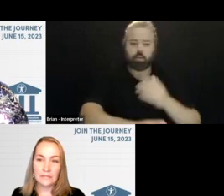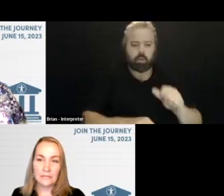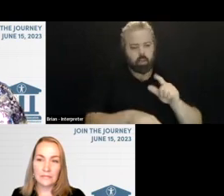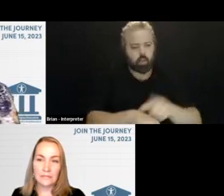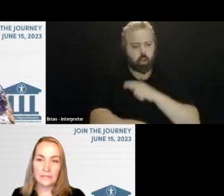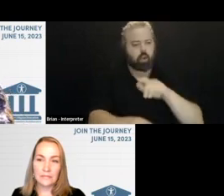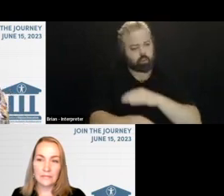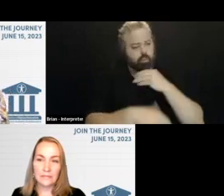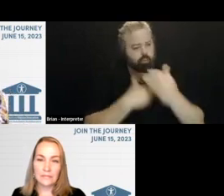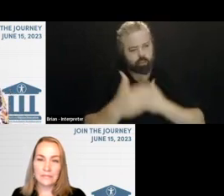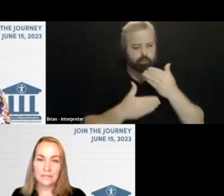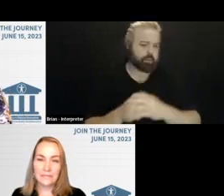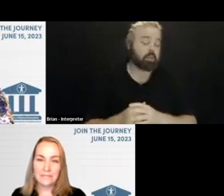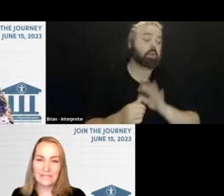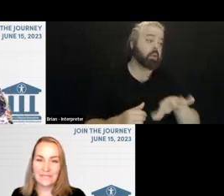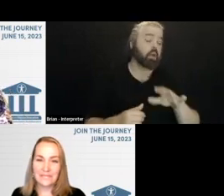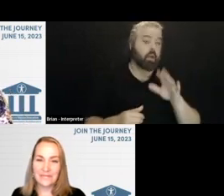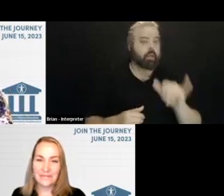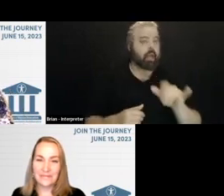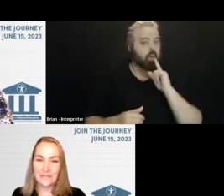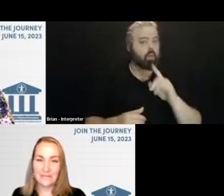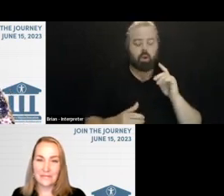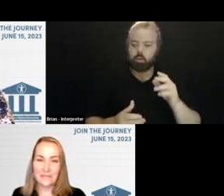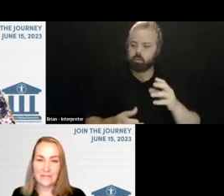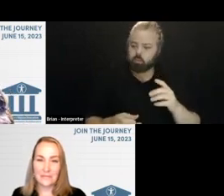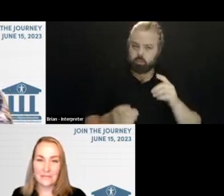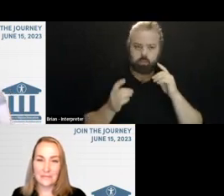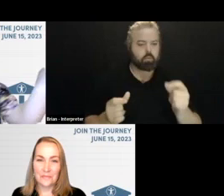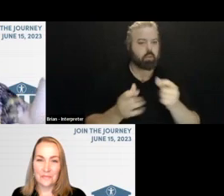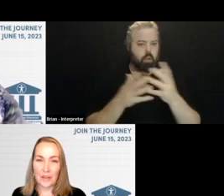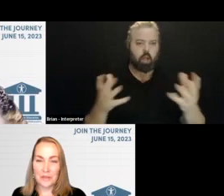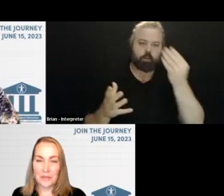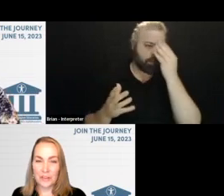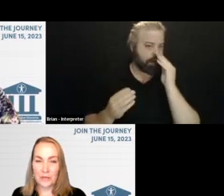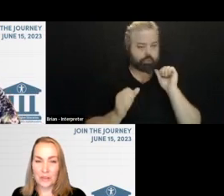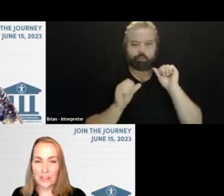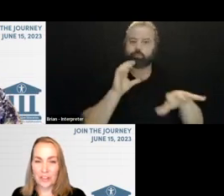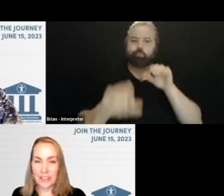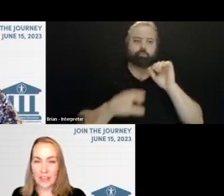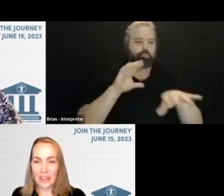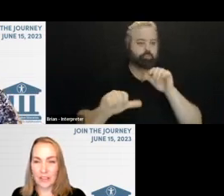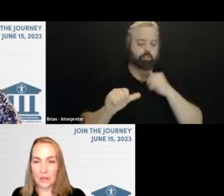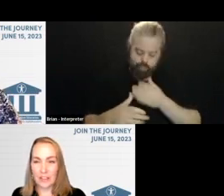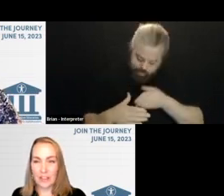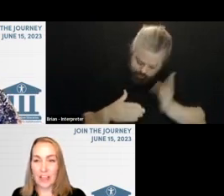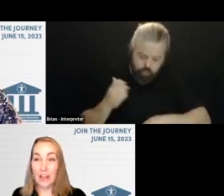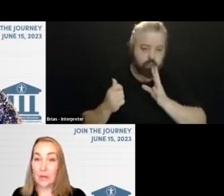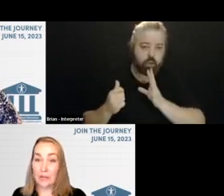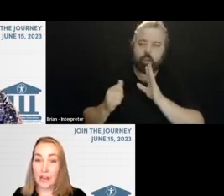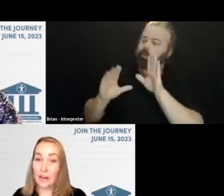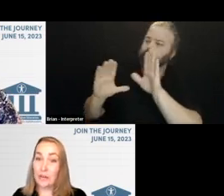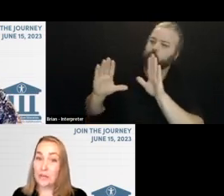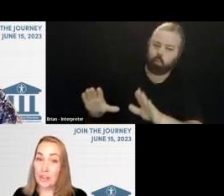right, that was a whirlwind of a presentation. I'm done talking. It was wonderful, Chelsea. Thank you so much. I